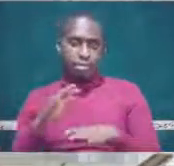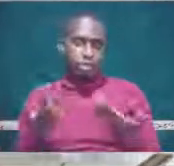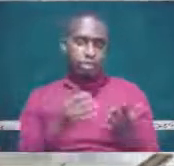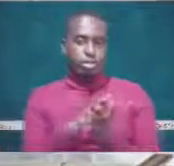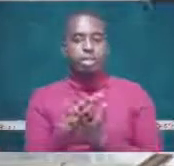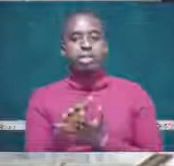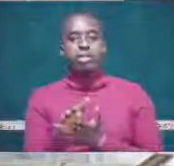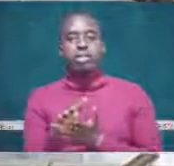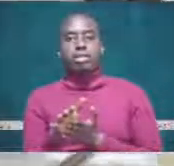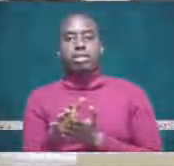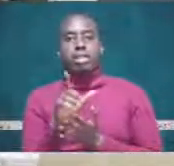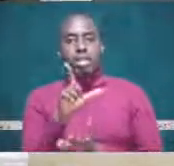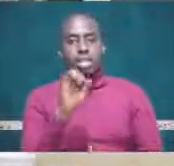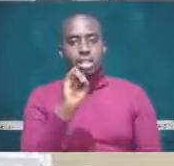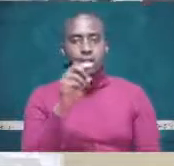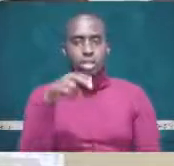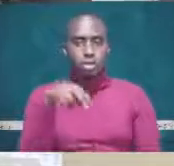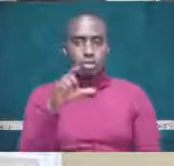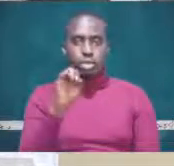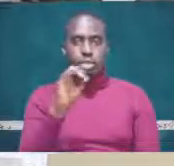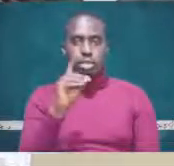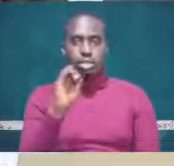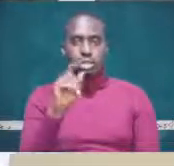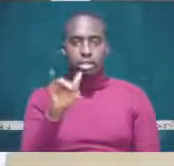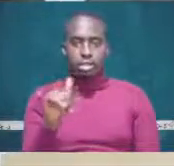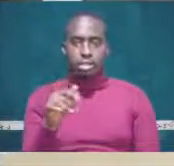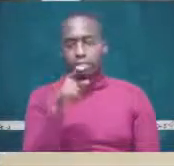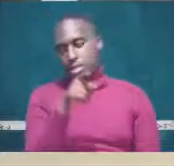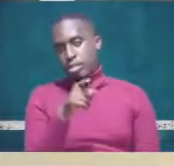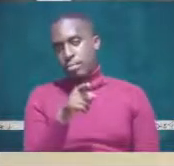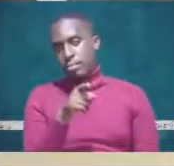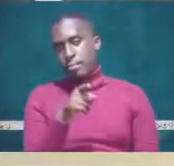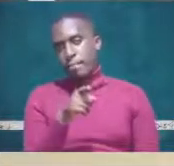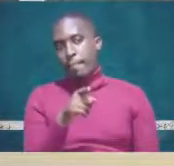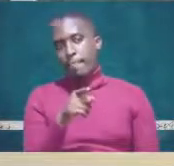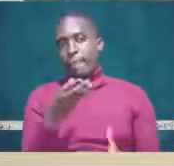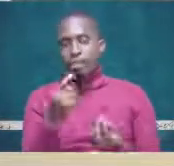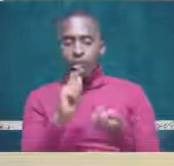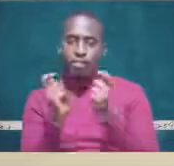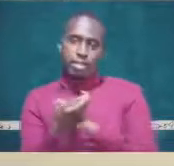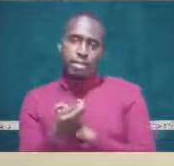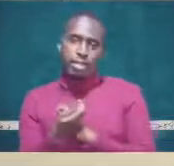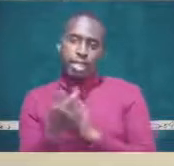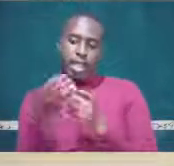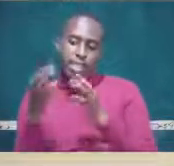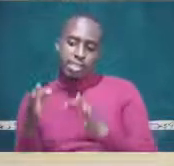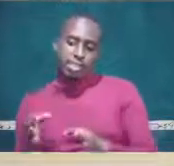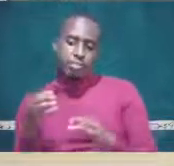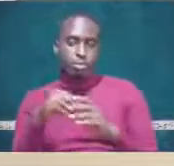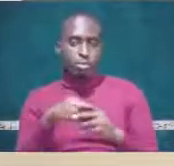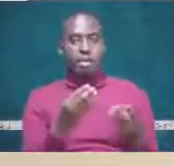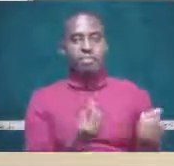spending. Or liquidity, that is the ease of converting an asset into